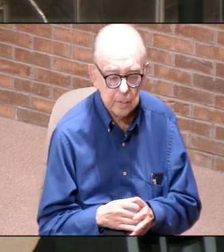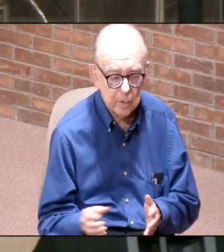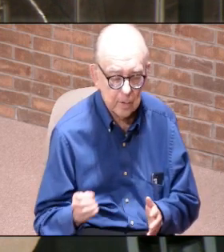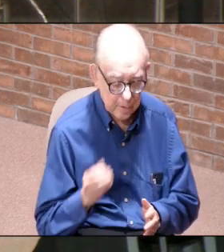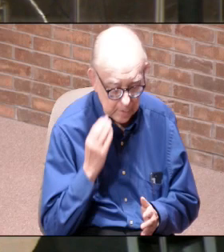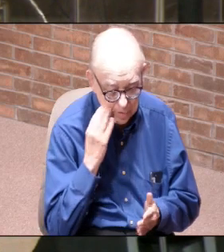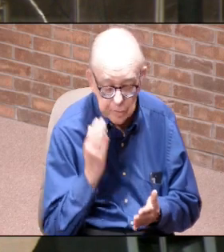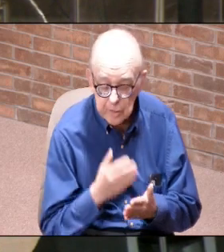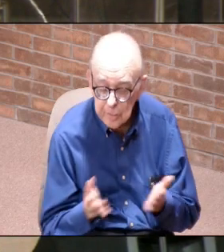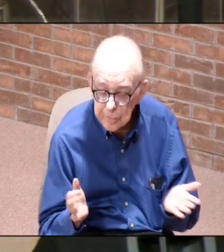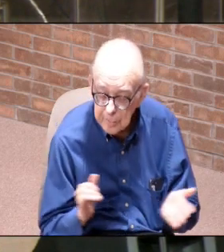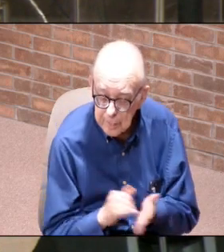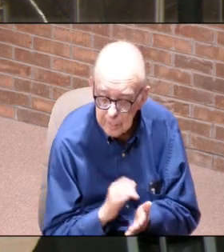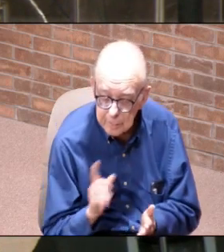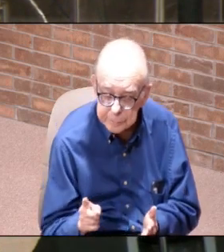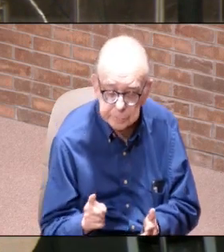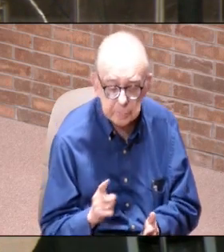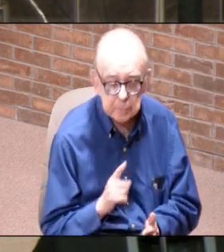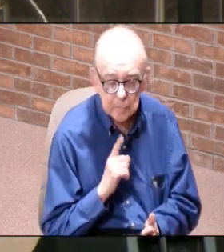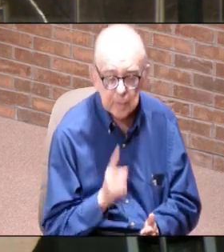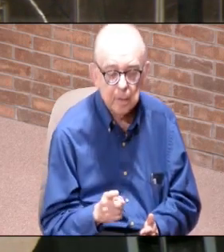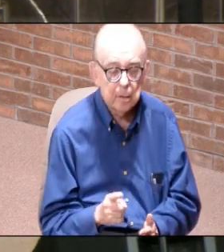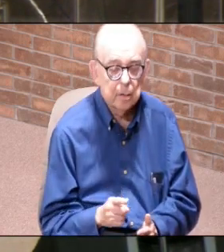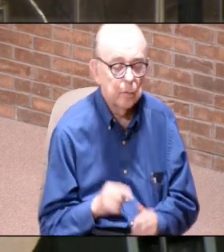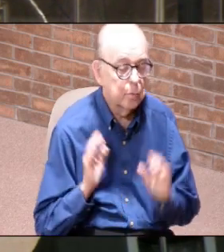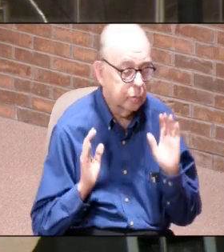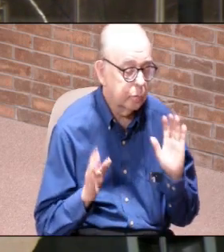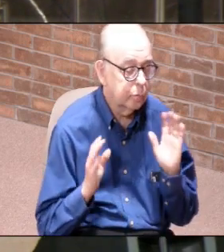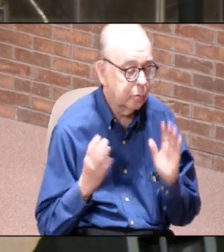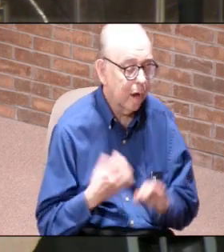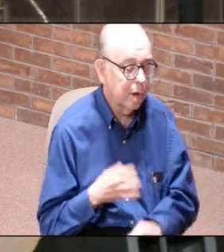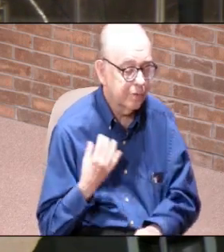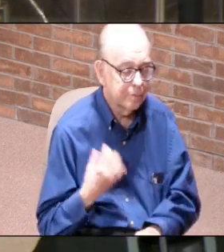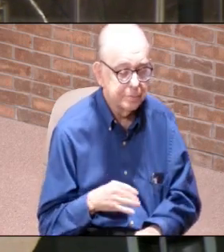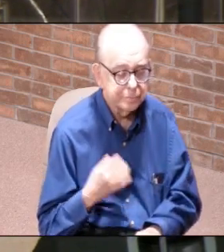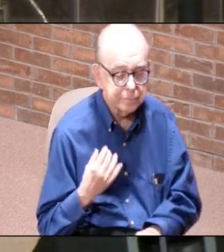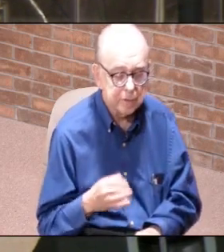And did you know something? This is absolutely awesome.